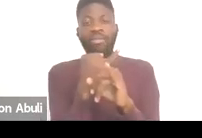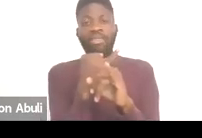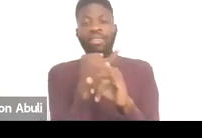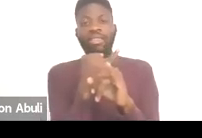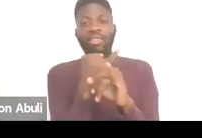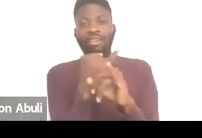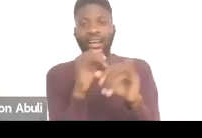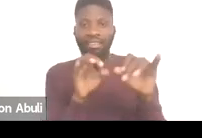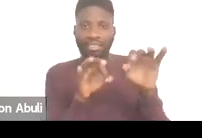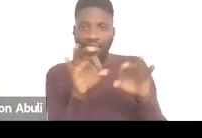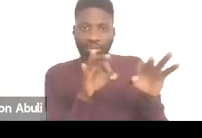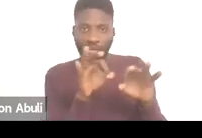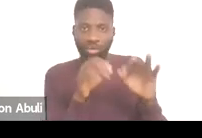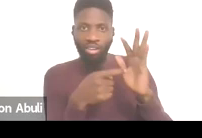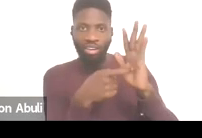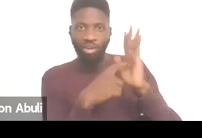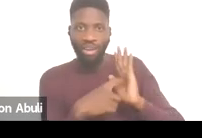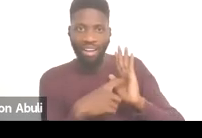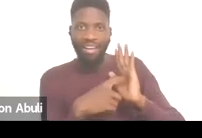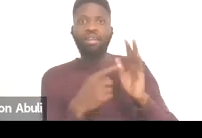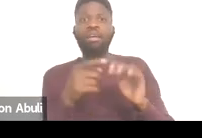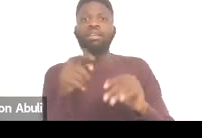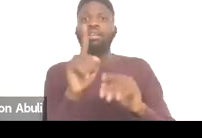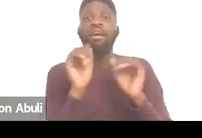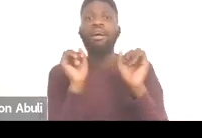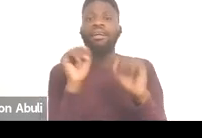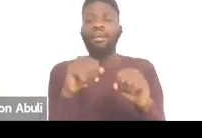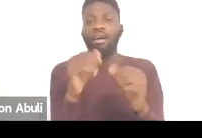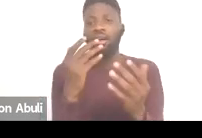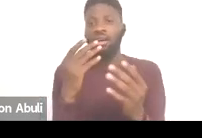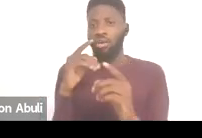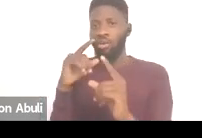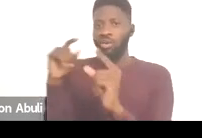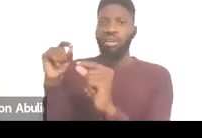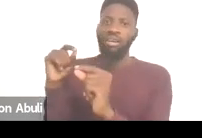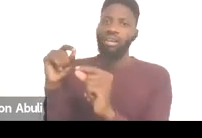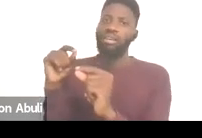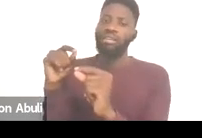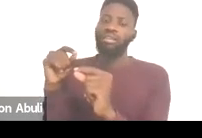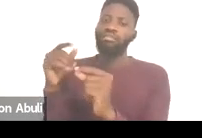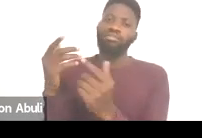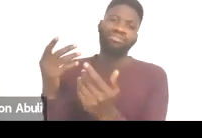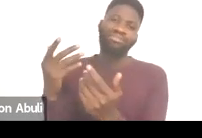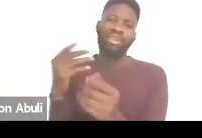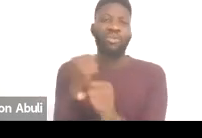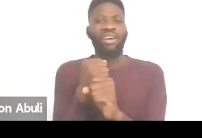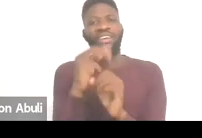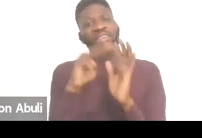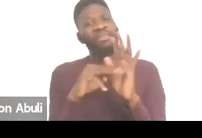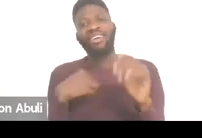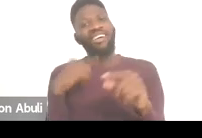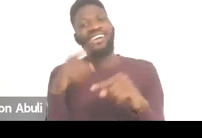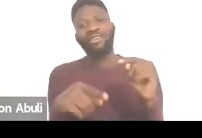description and job requirements, then you're able to tell your employees that I think I'm not able to do this for you at